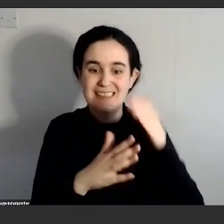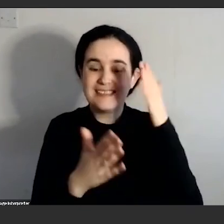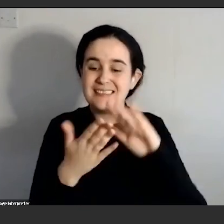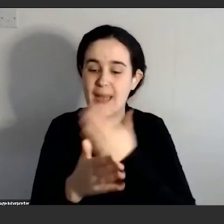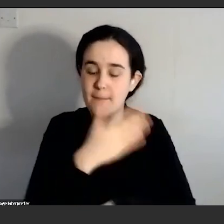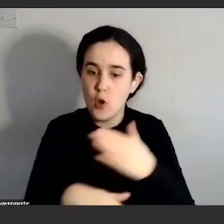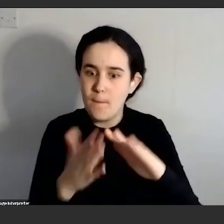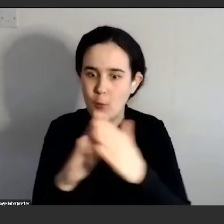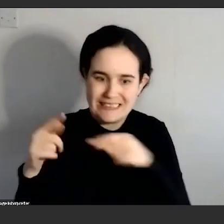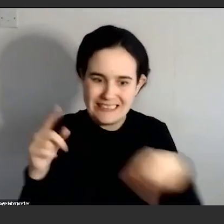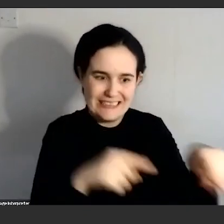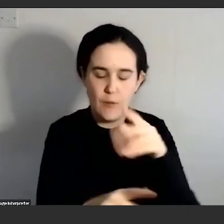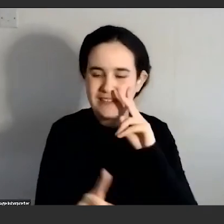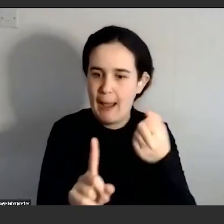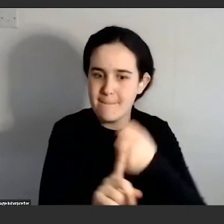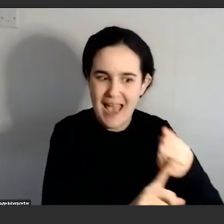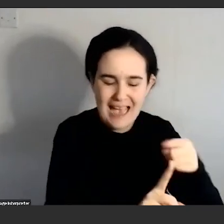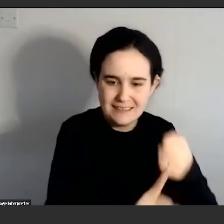thing?